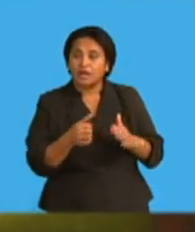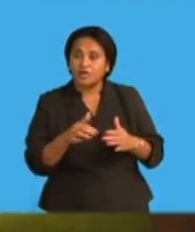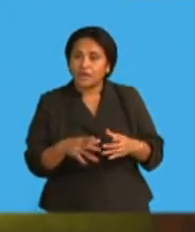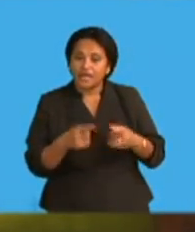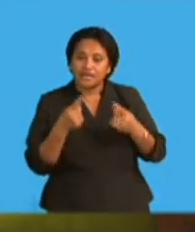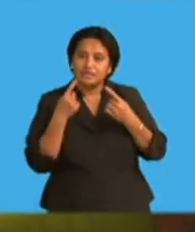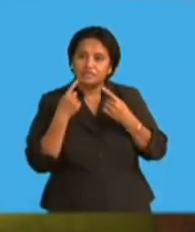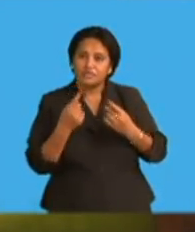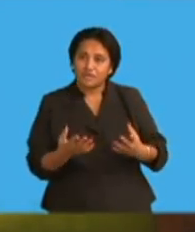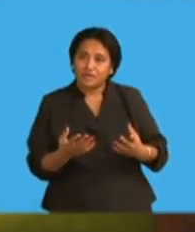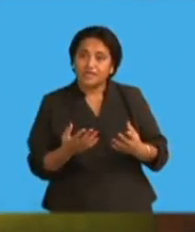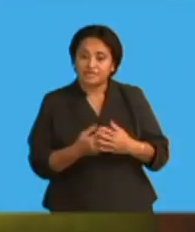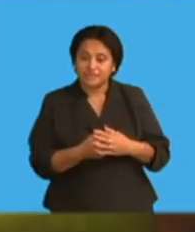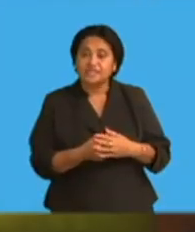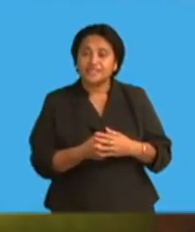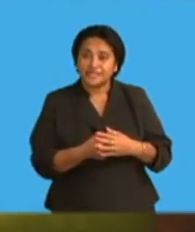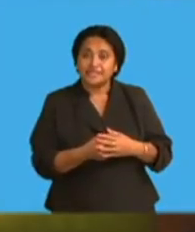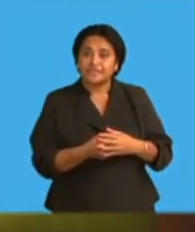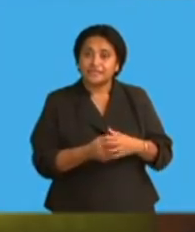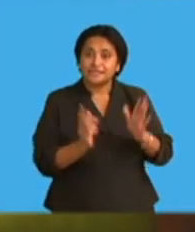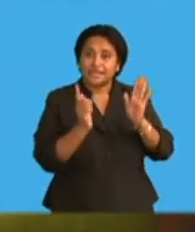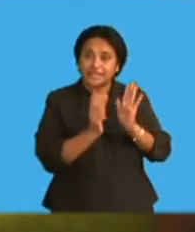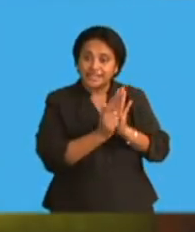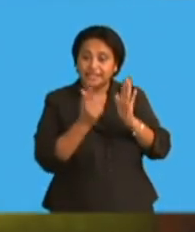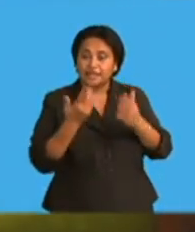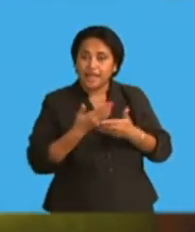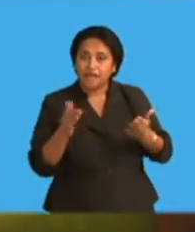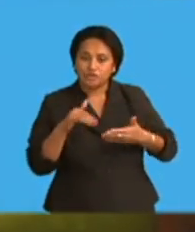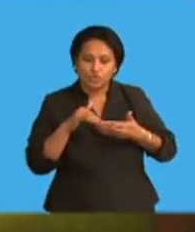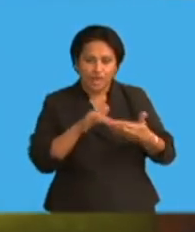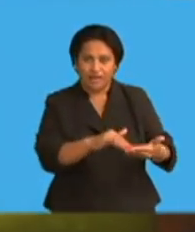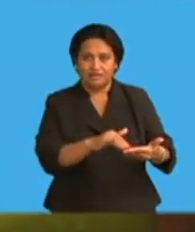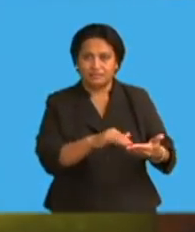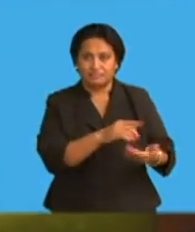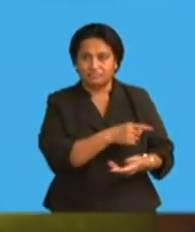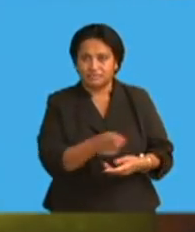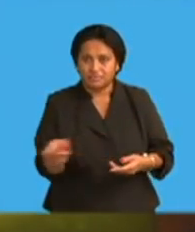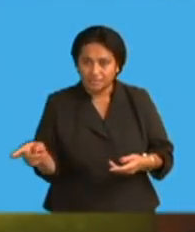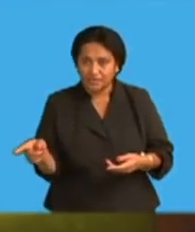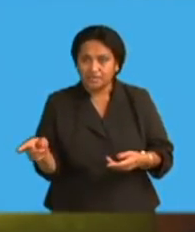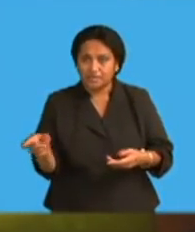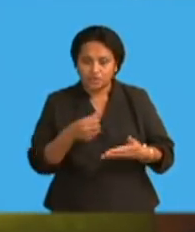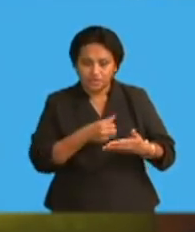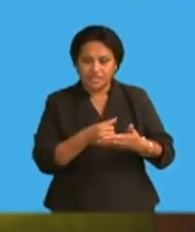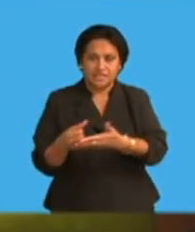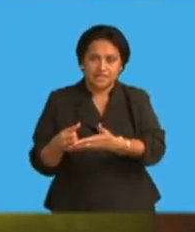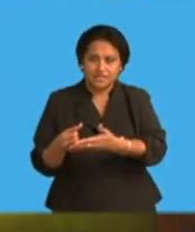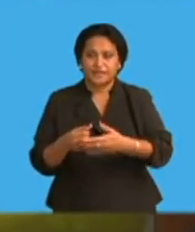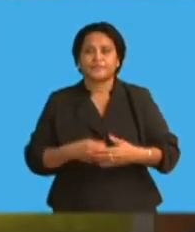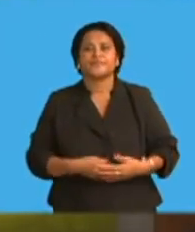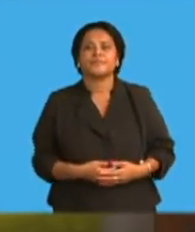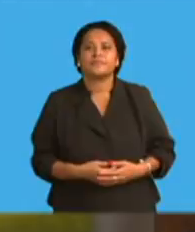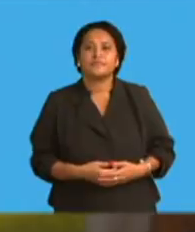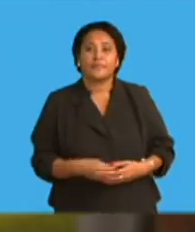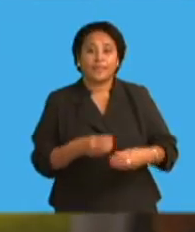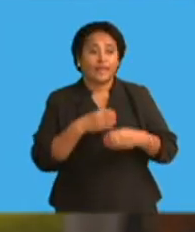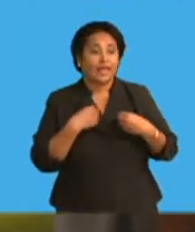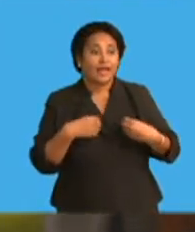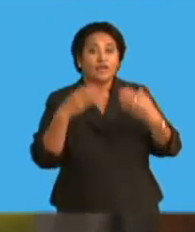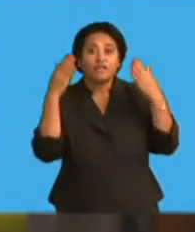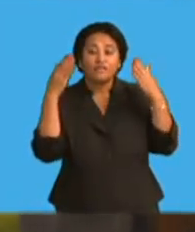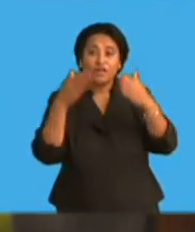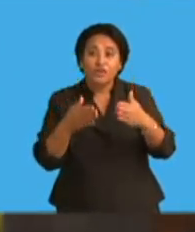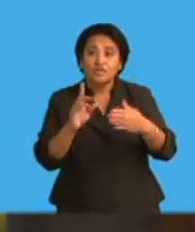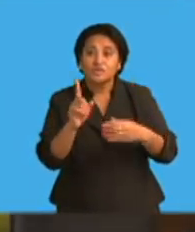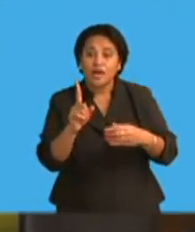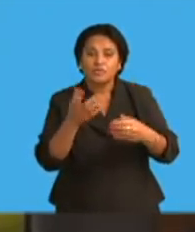for many of the issues that has become political hotbeds, political stones. We've put that to rest. Our focus is, Madam Speaker, is